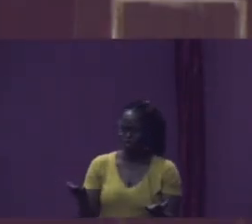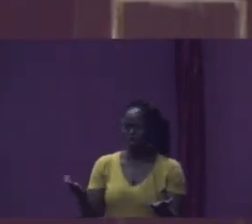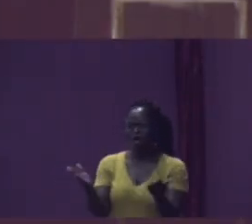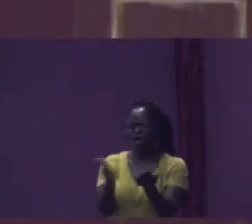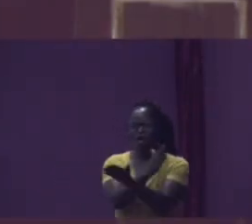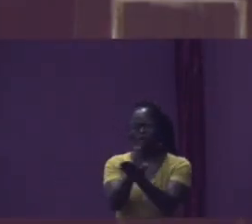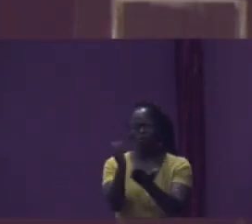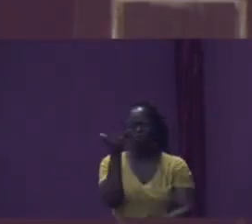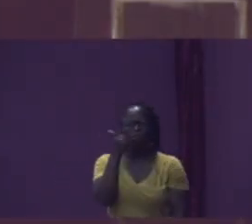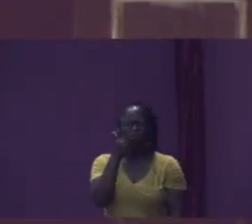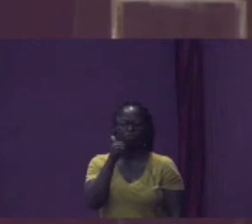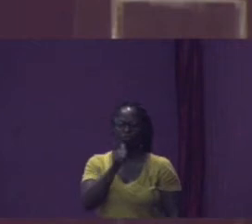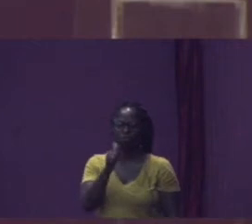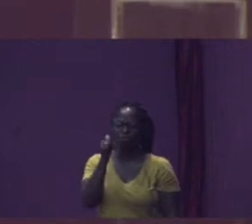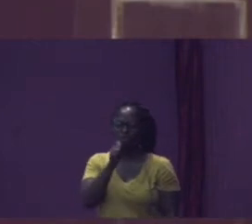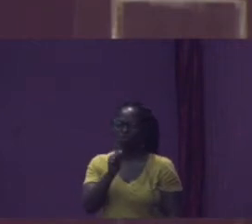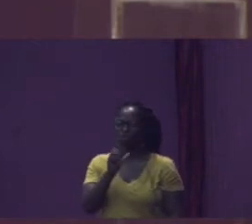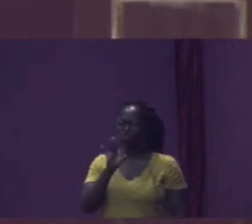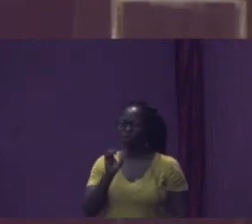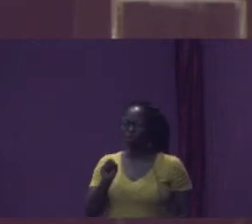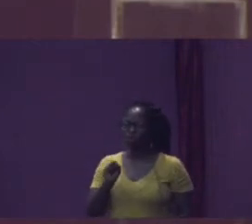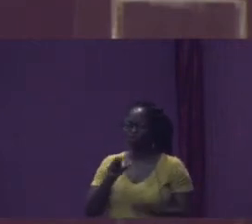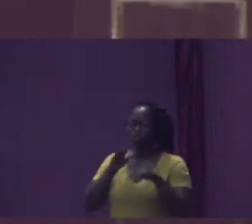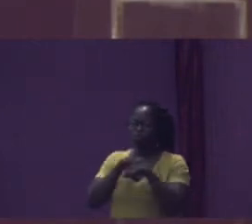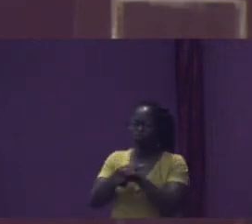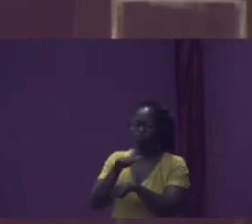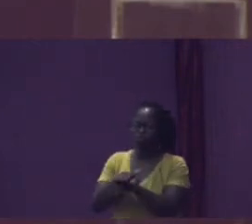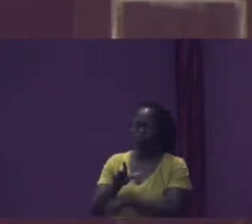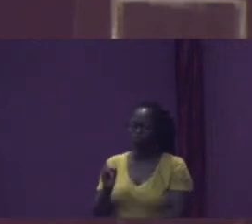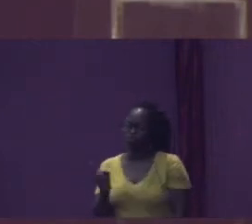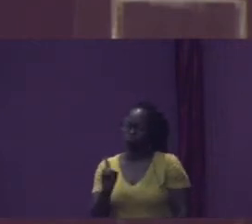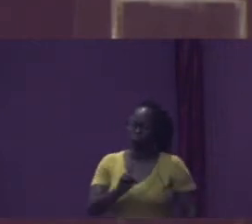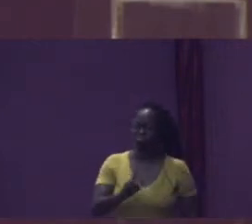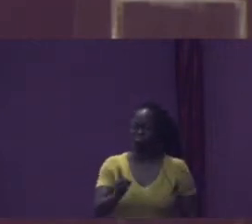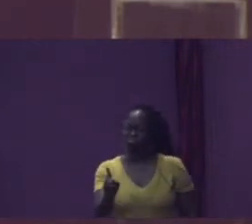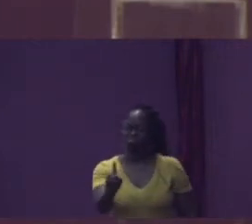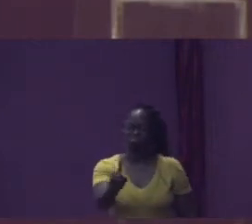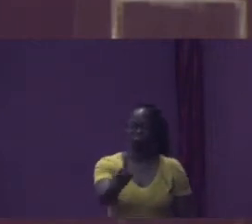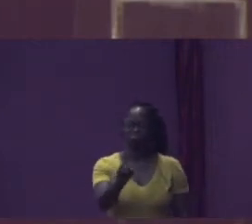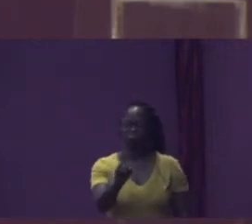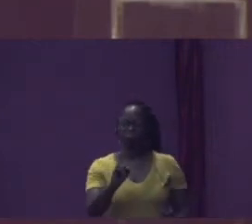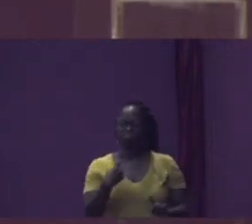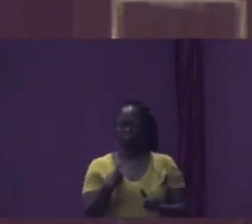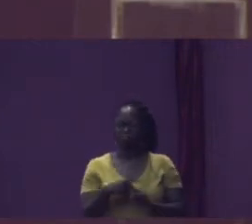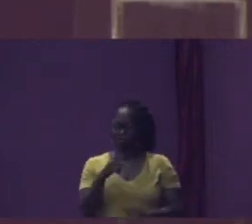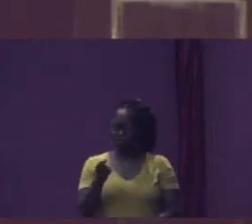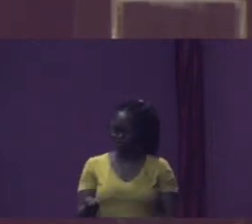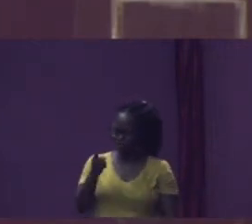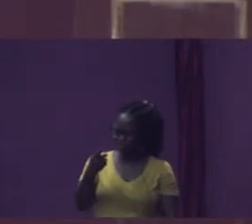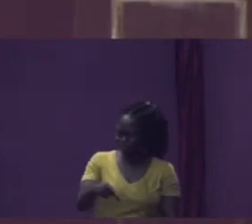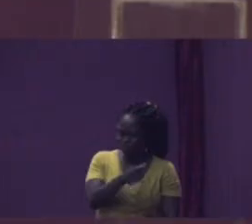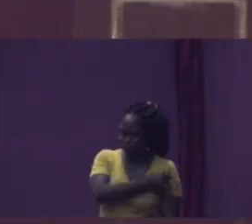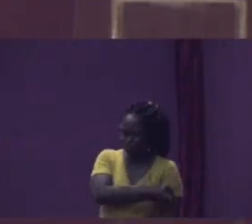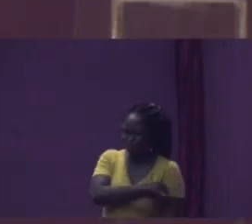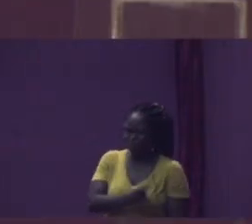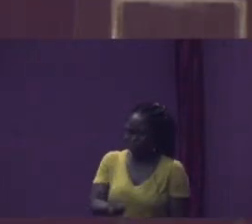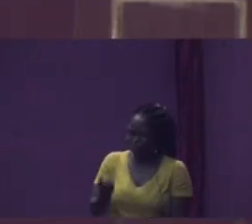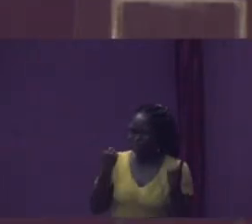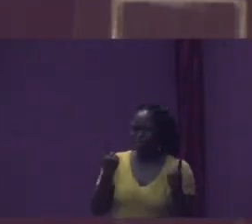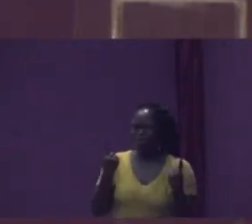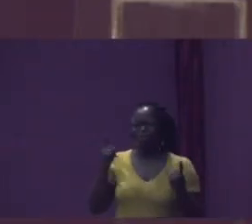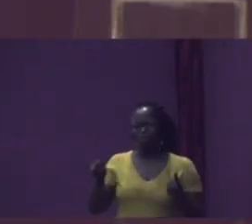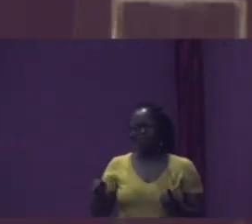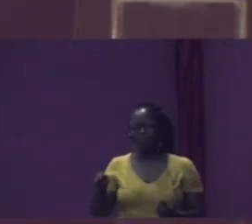to what you might experience here in Rio, right? You don't want to walk at night, but there the fear is that somebody will see you walking while